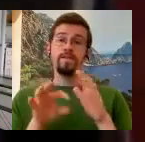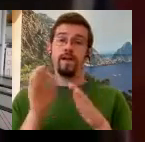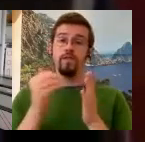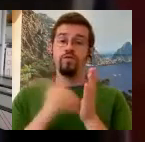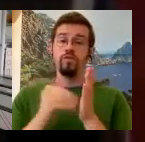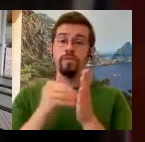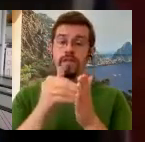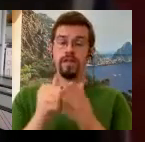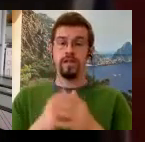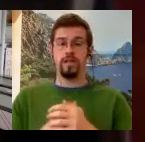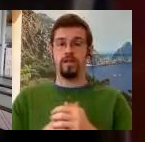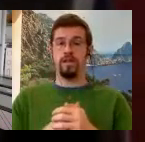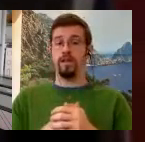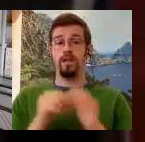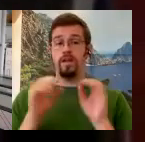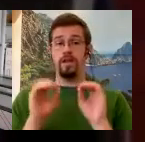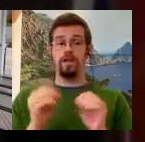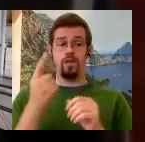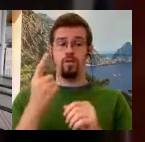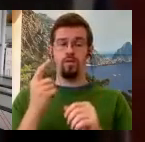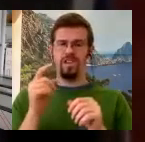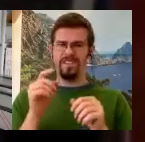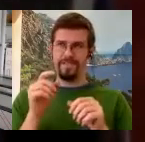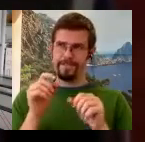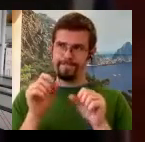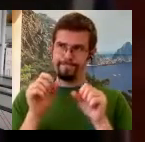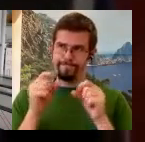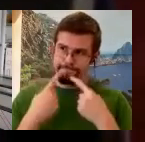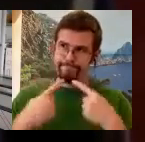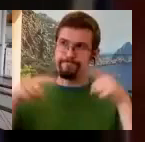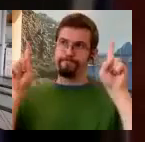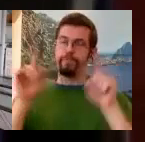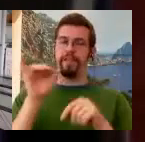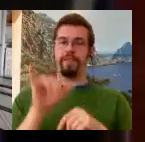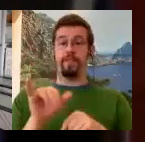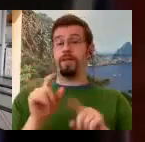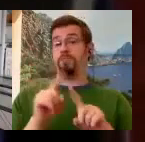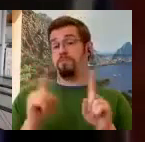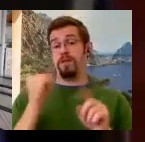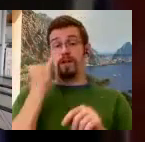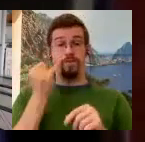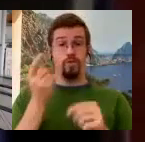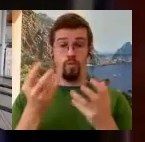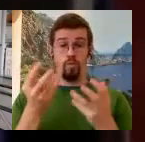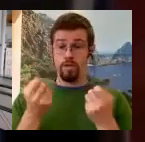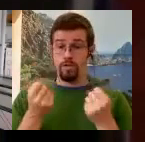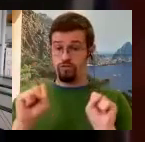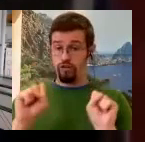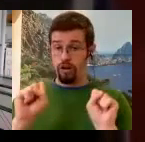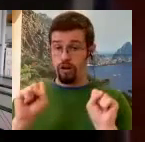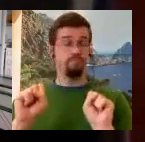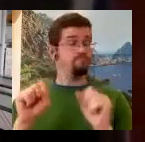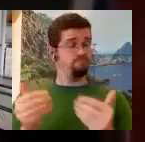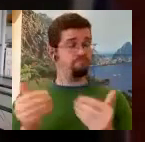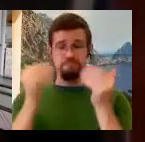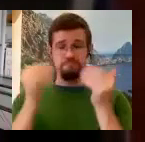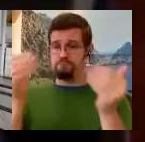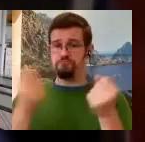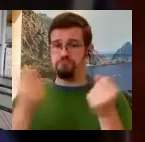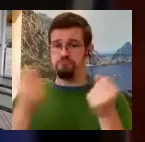it. Nobody's ever come up with a way to actually do that, but if you want to try an experiment, that's a great idea to